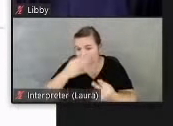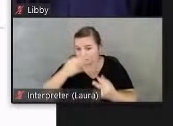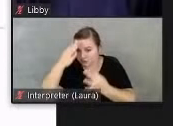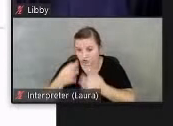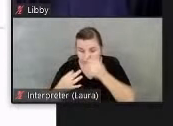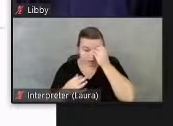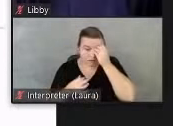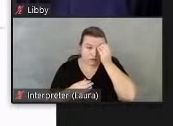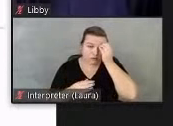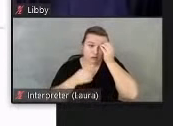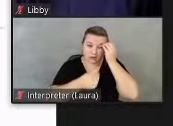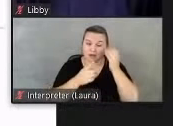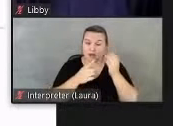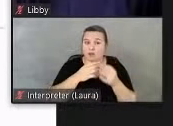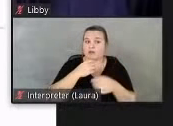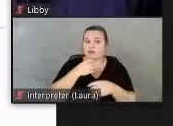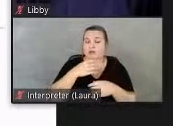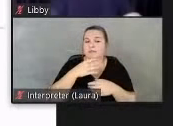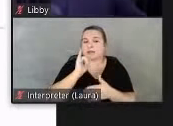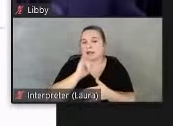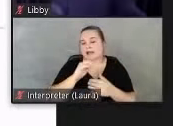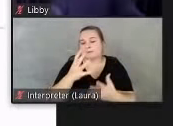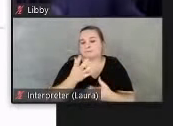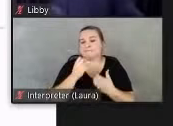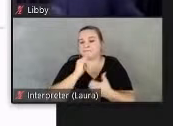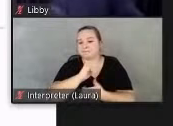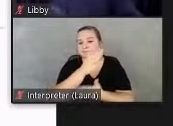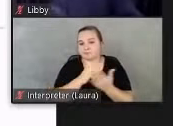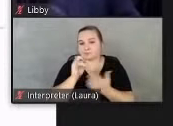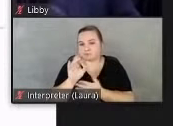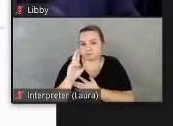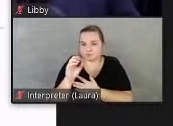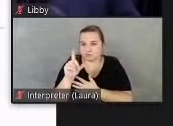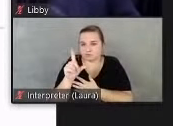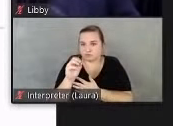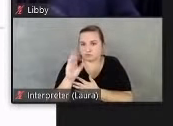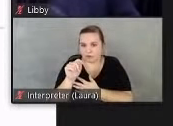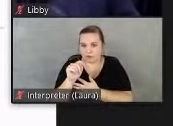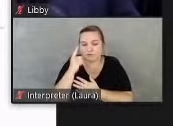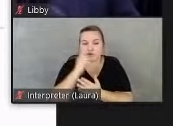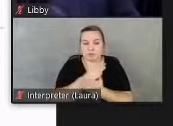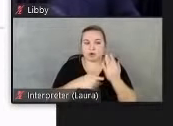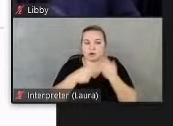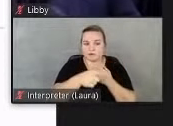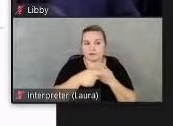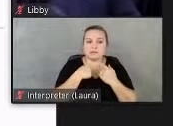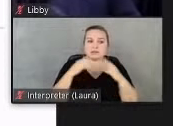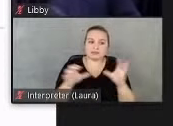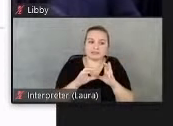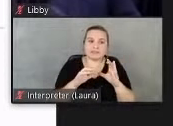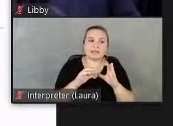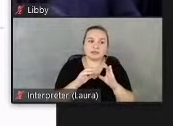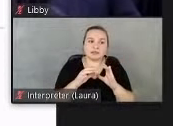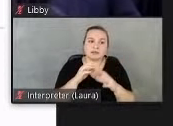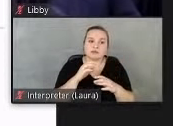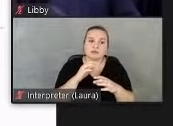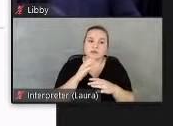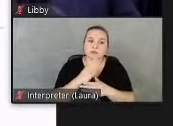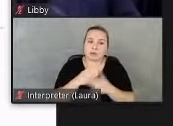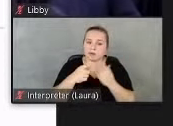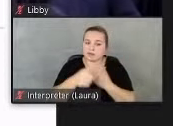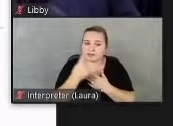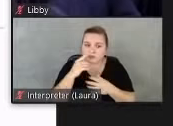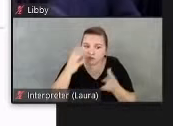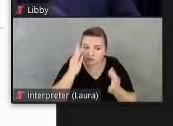and rollout of this. So I was part of this. I helped do the presentation on the Andrew decision for the